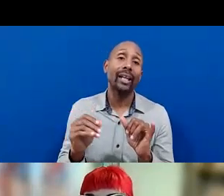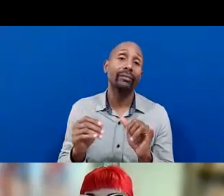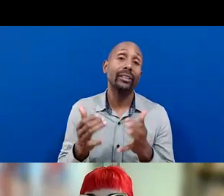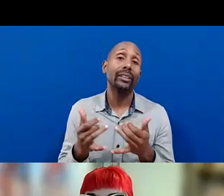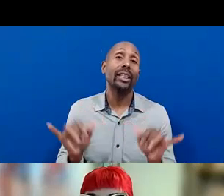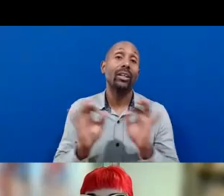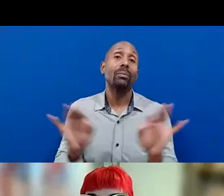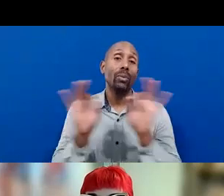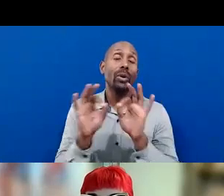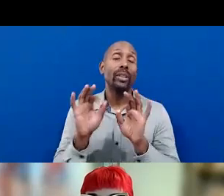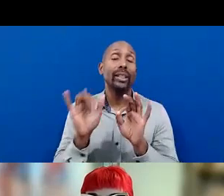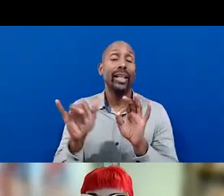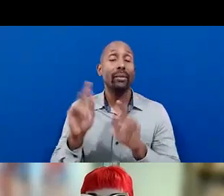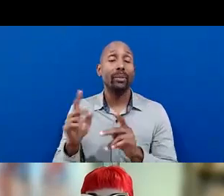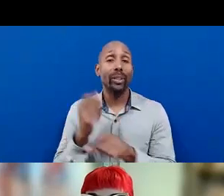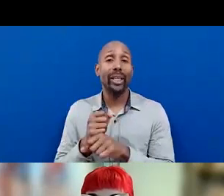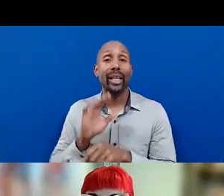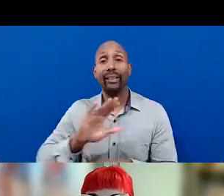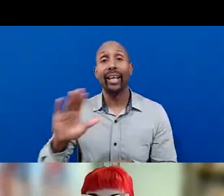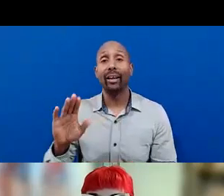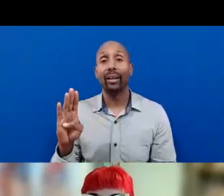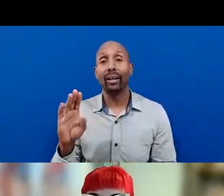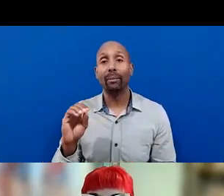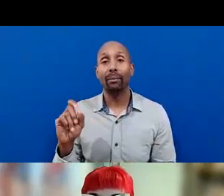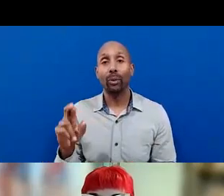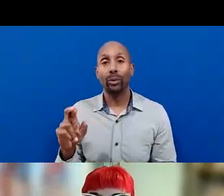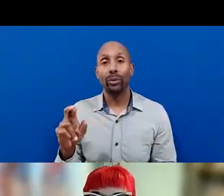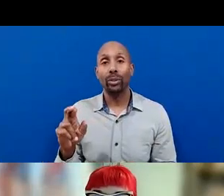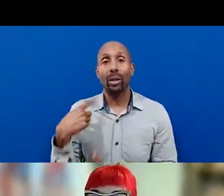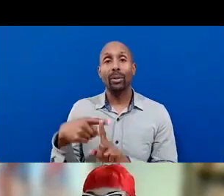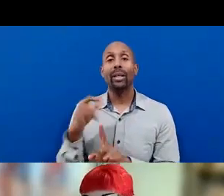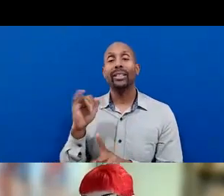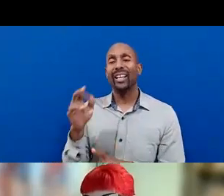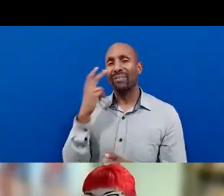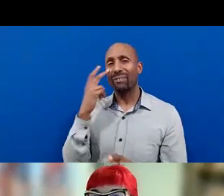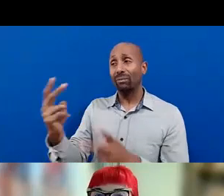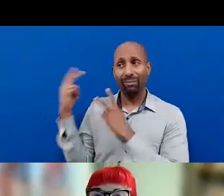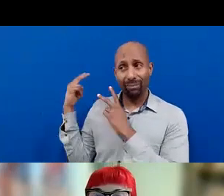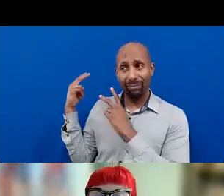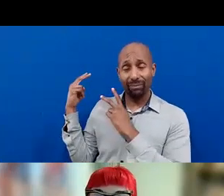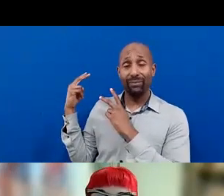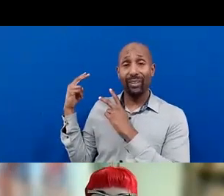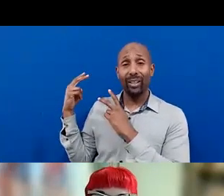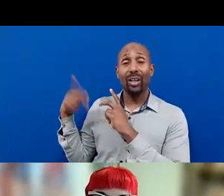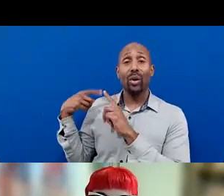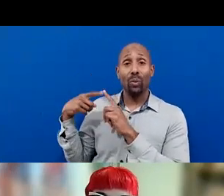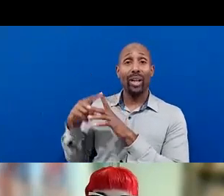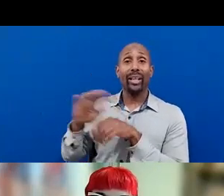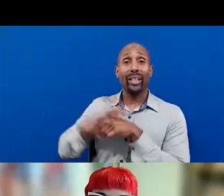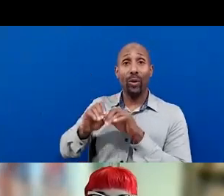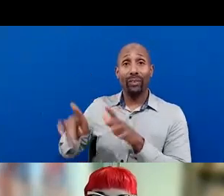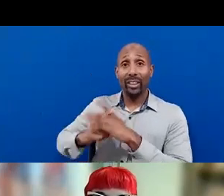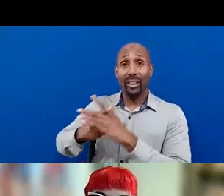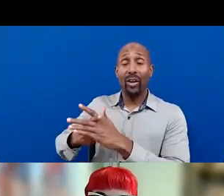back, you know, the reason our death rates were so high in the beginning, before we had the